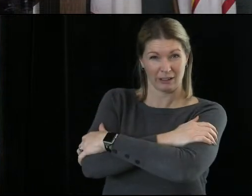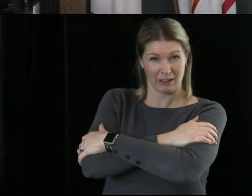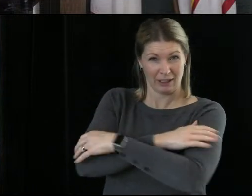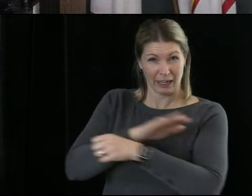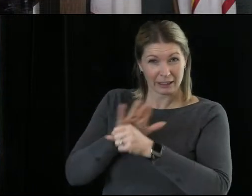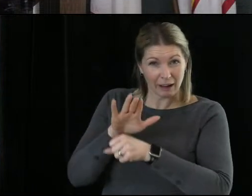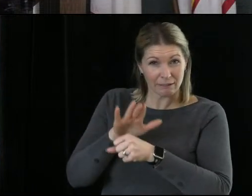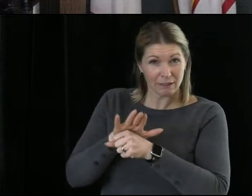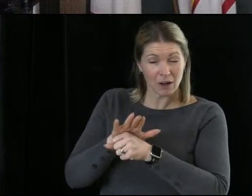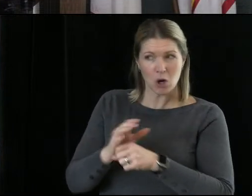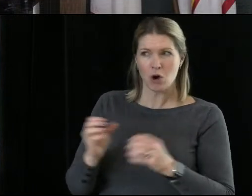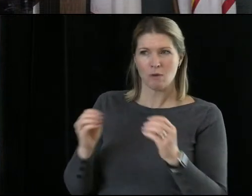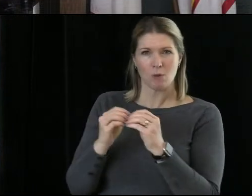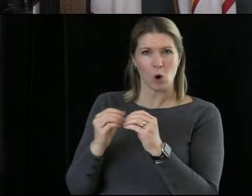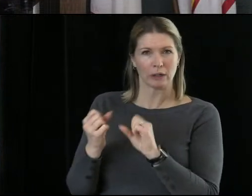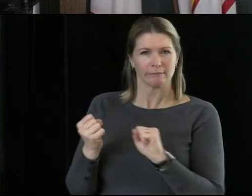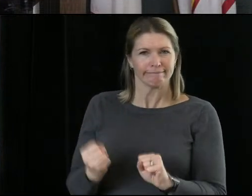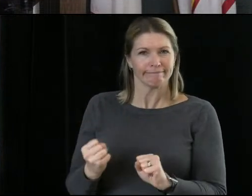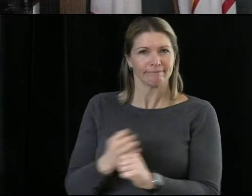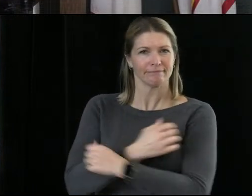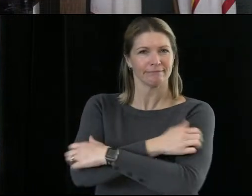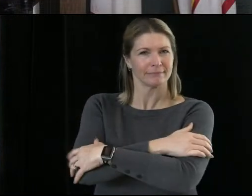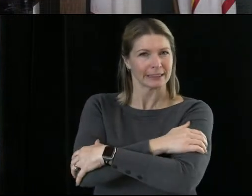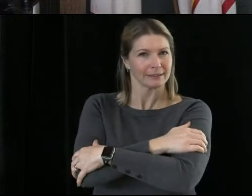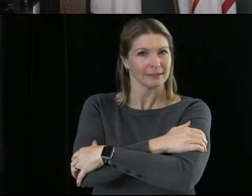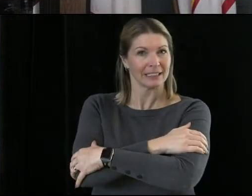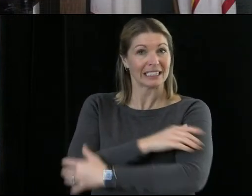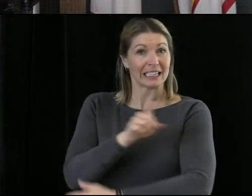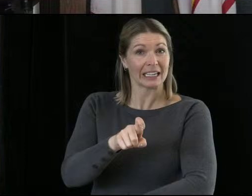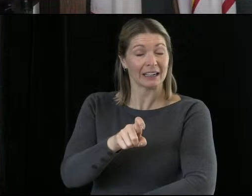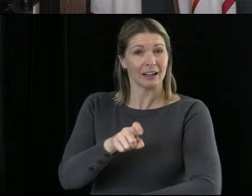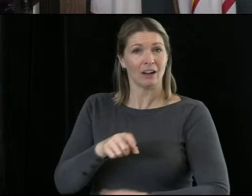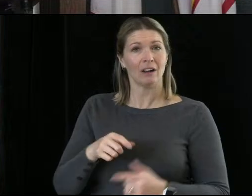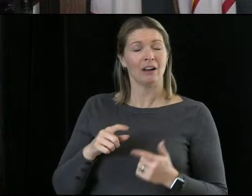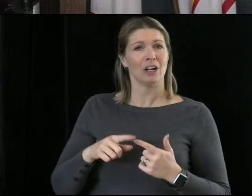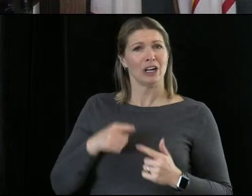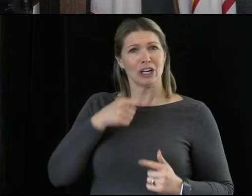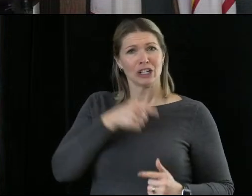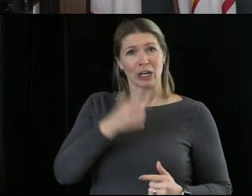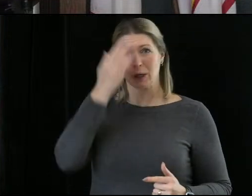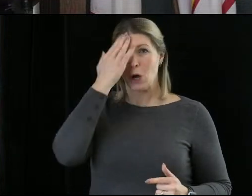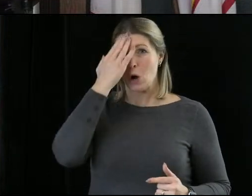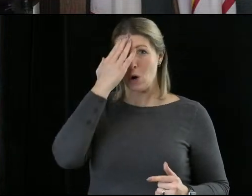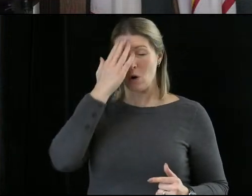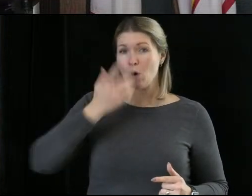Does she know how much we love her still?